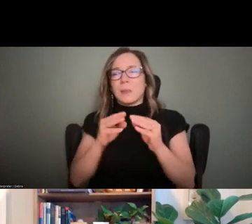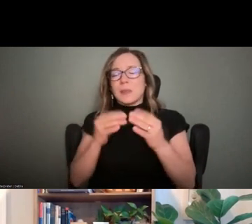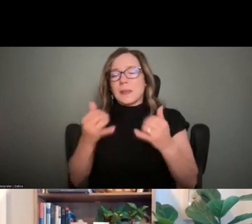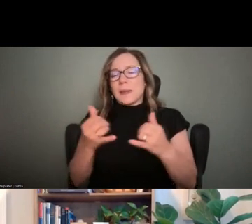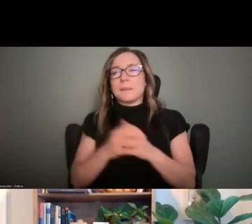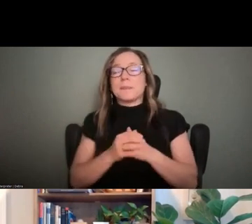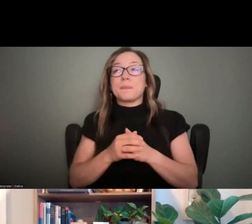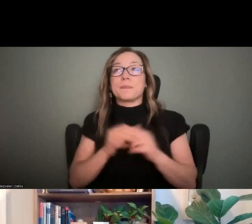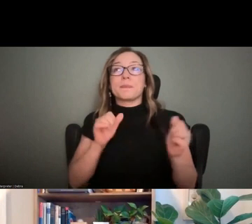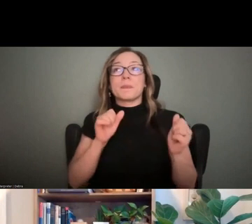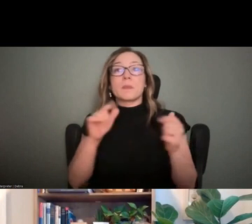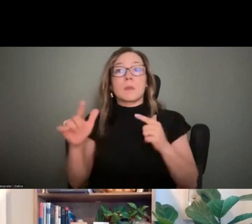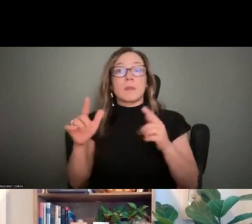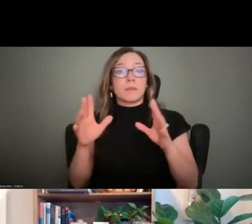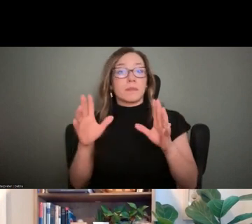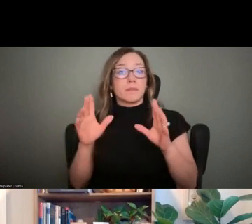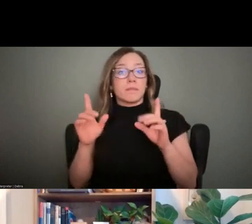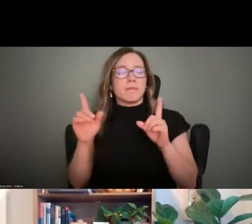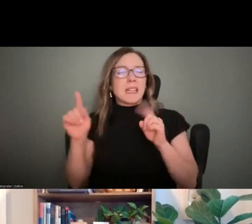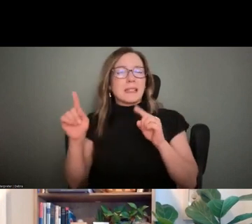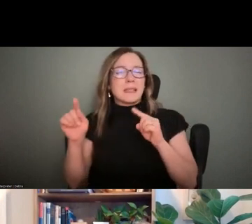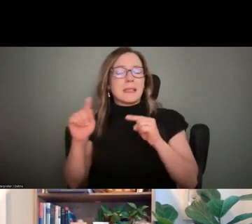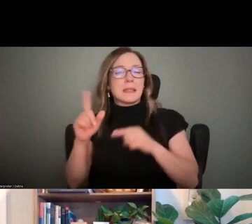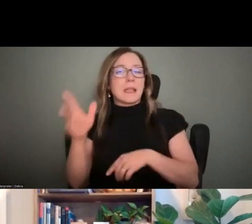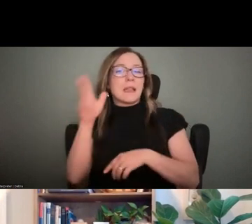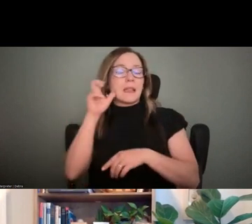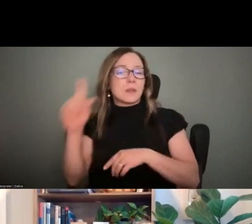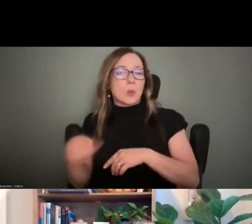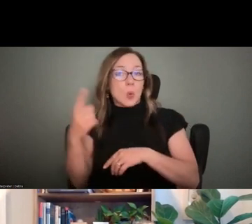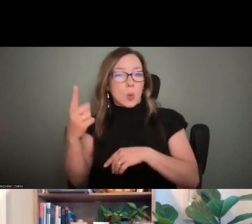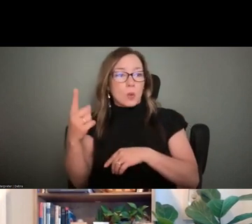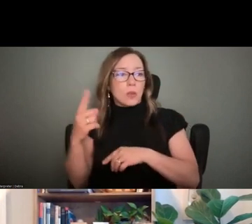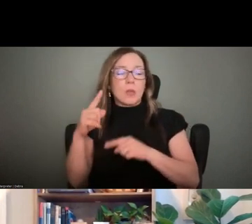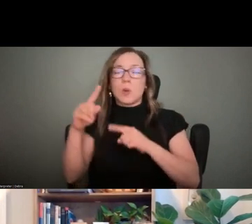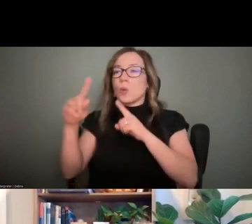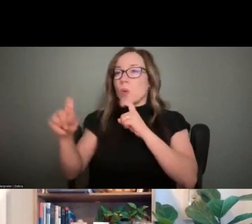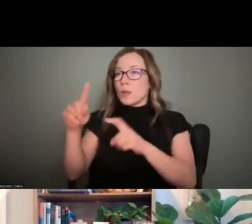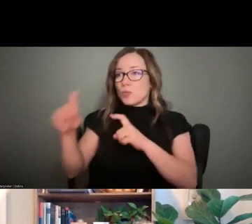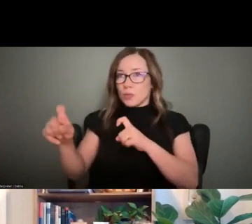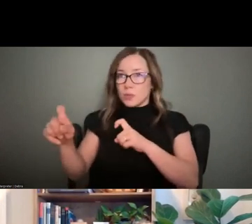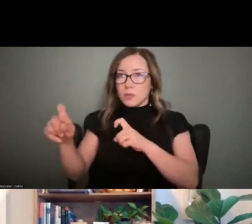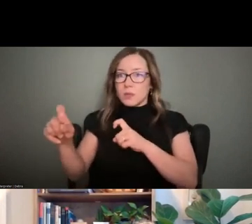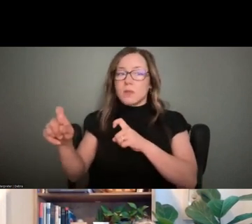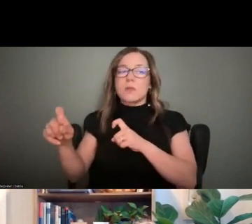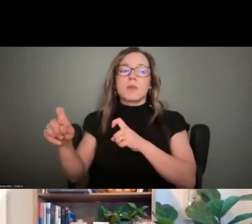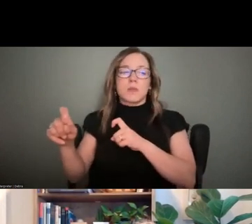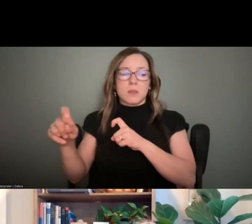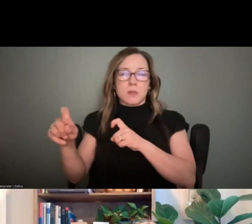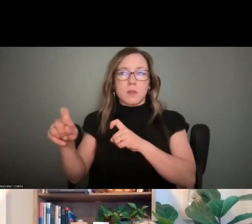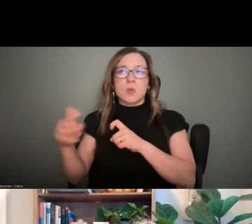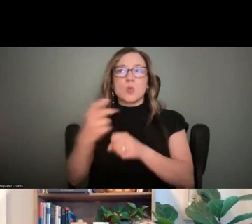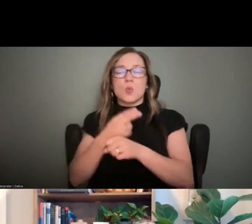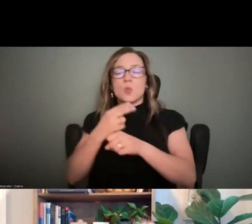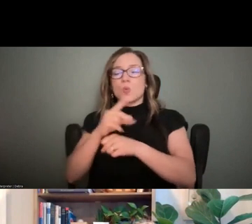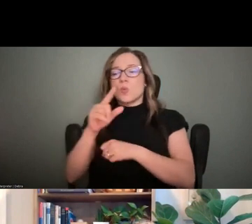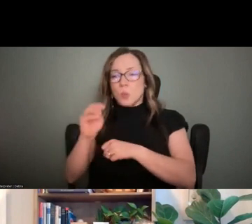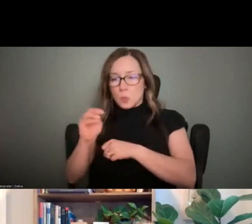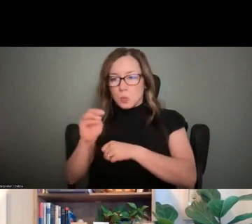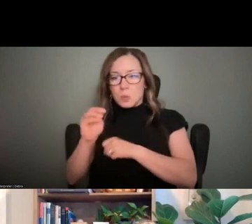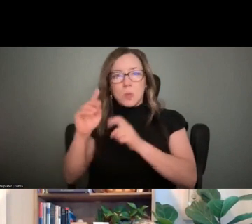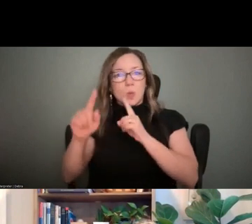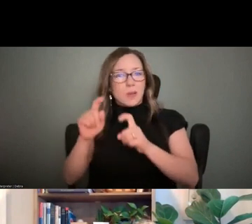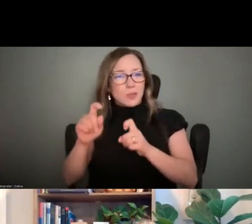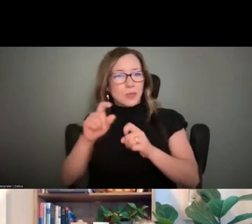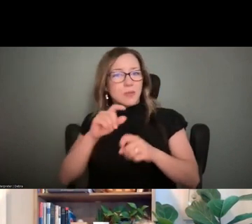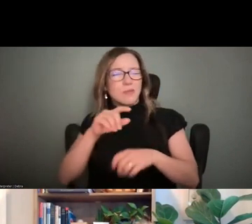All attendees are in listen-only mode, so to ask questions of our speakers, you can use the Zoom question and answer